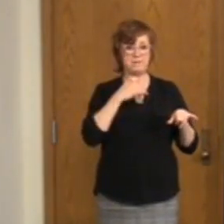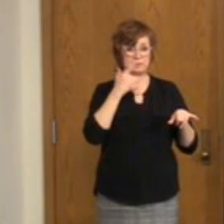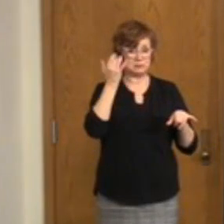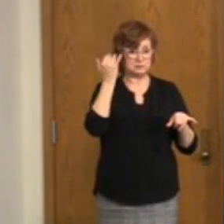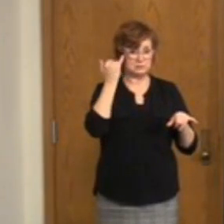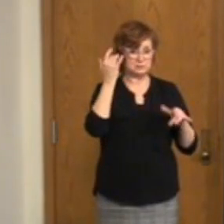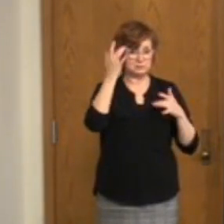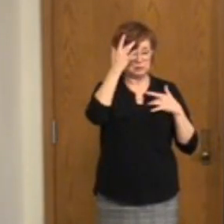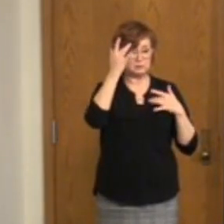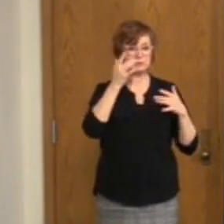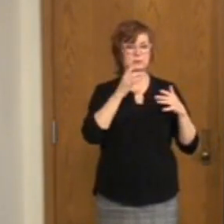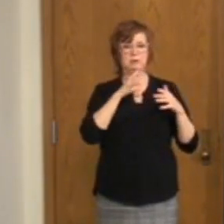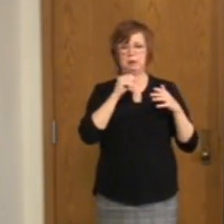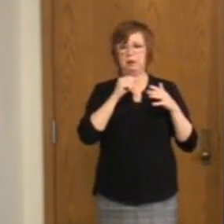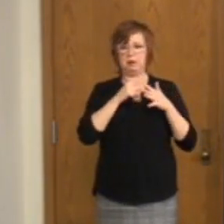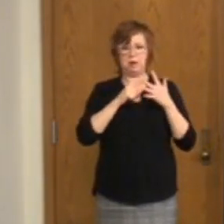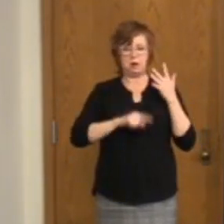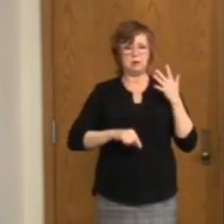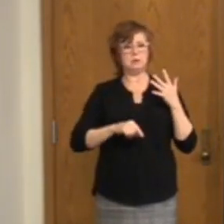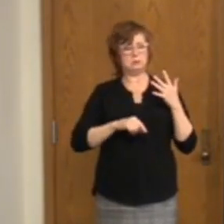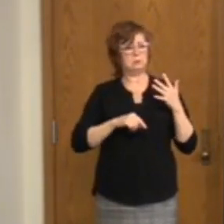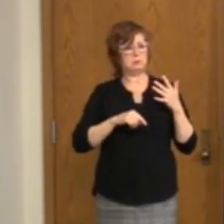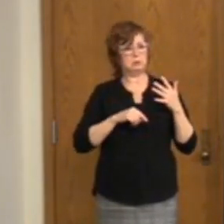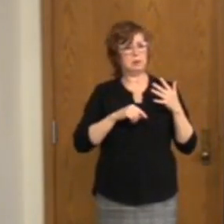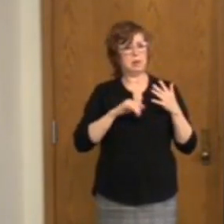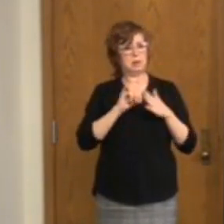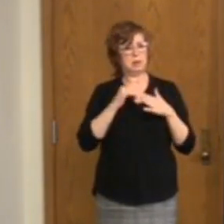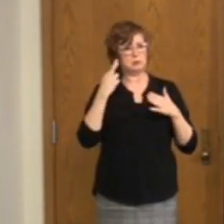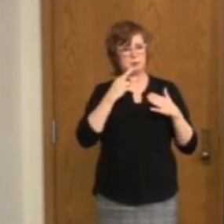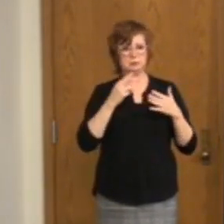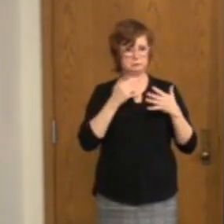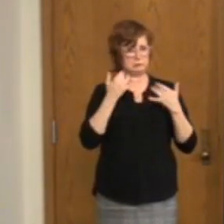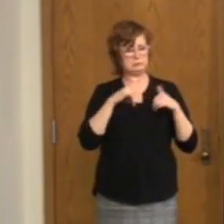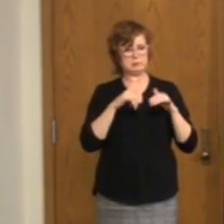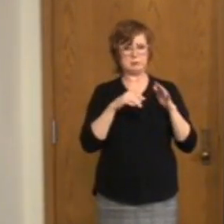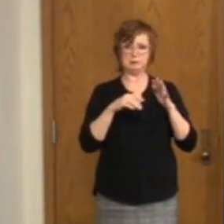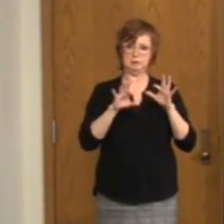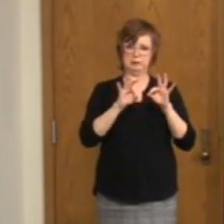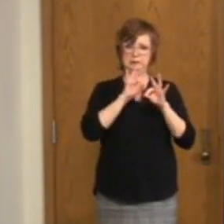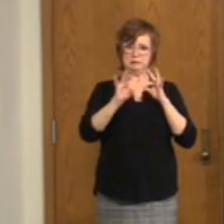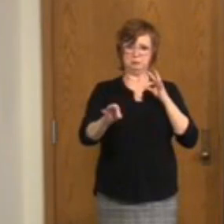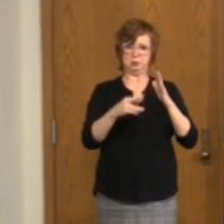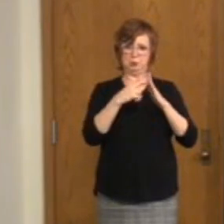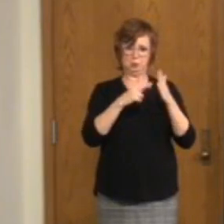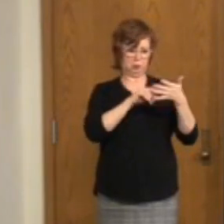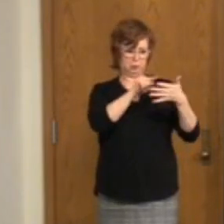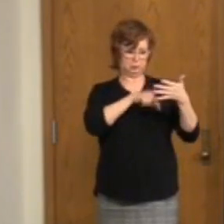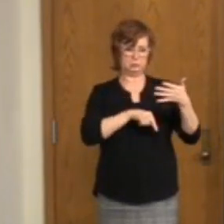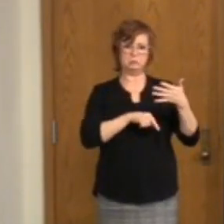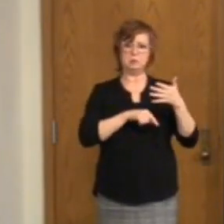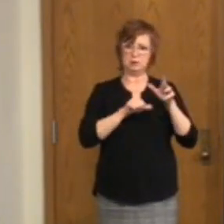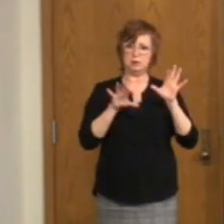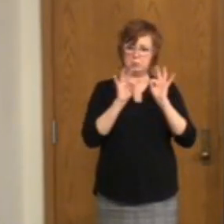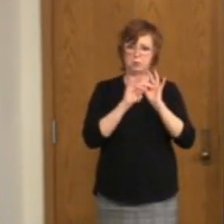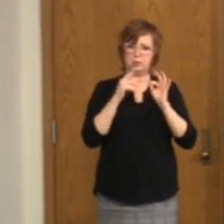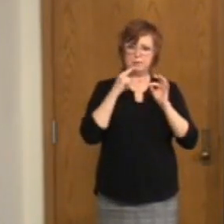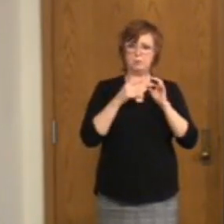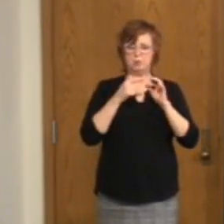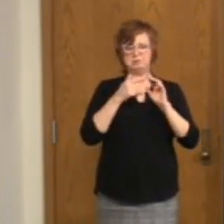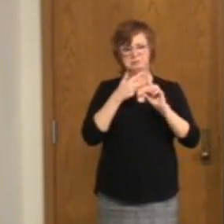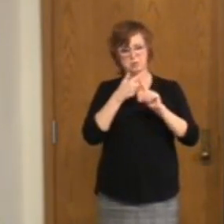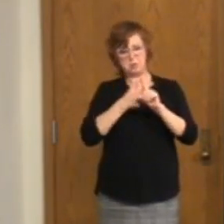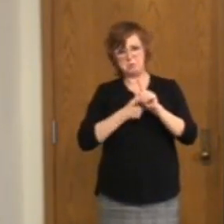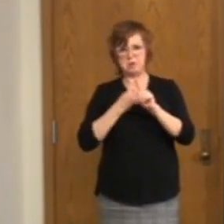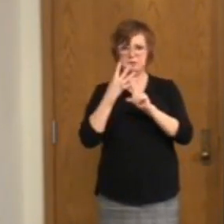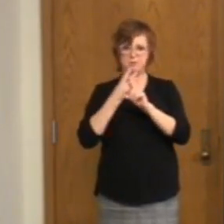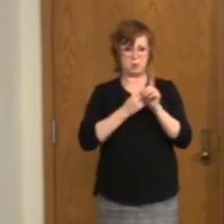or if you have any concerns. I think these simple steps will still be critical for the next 3 or 4 months till we